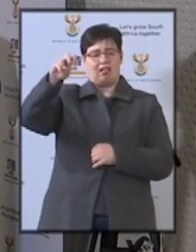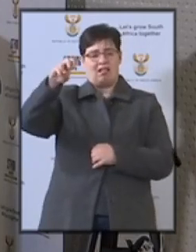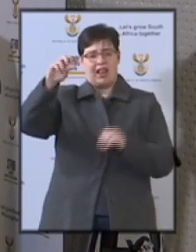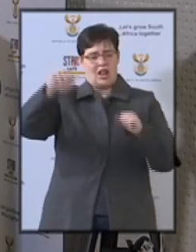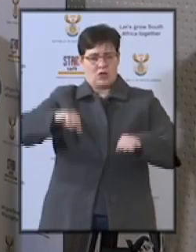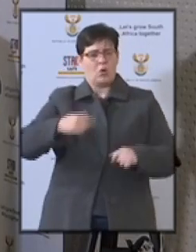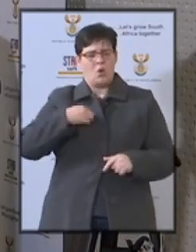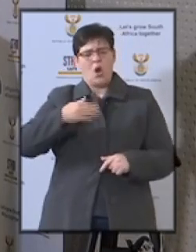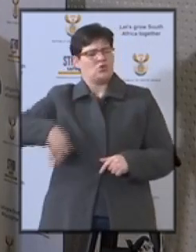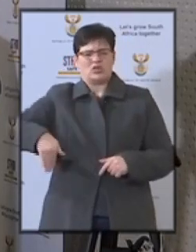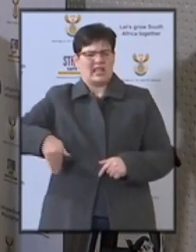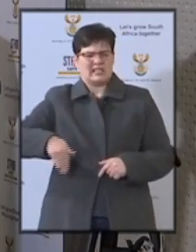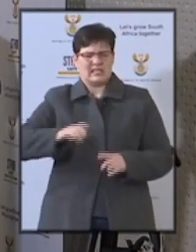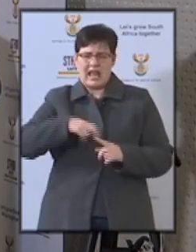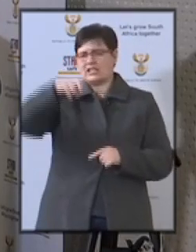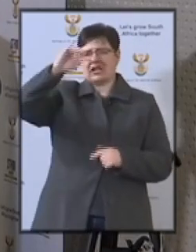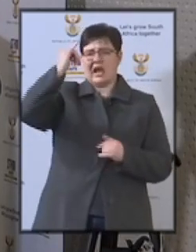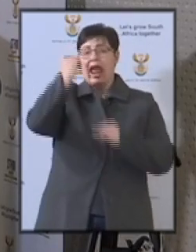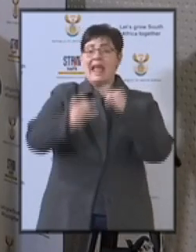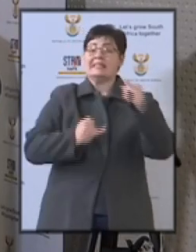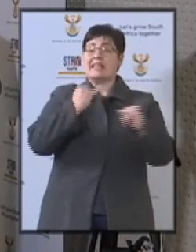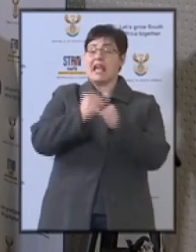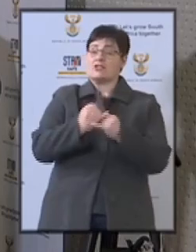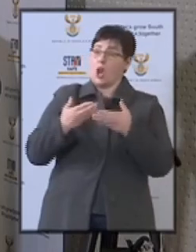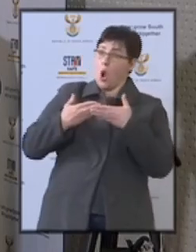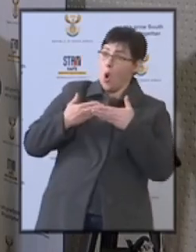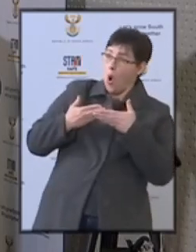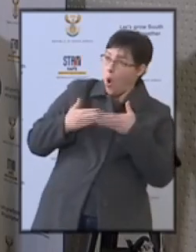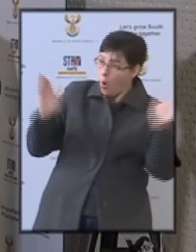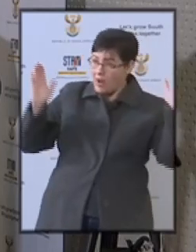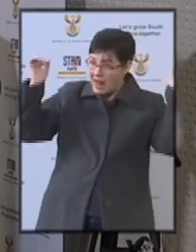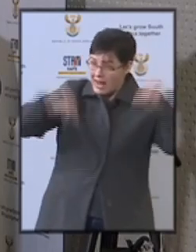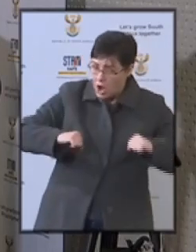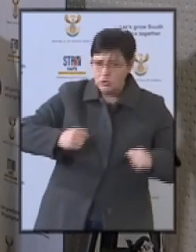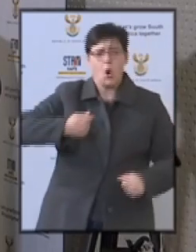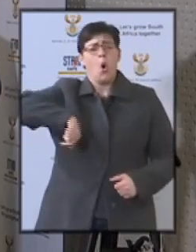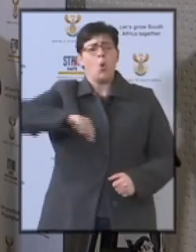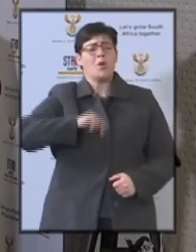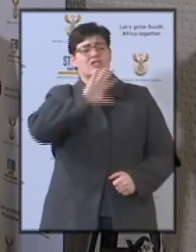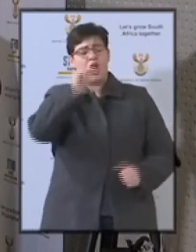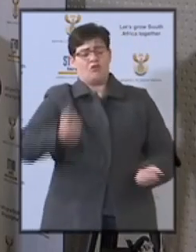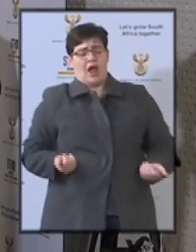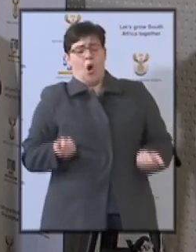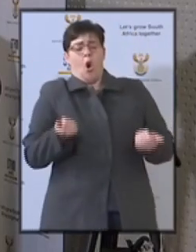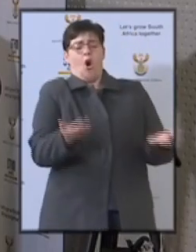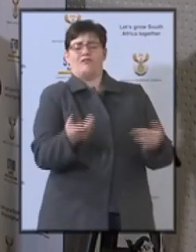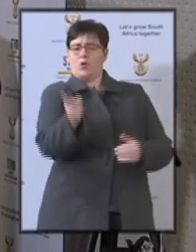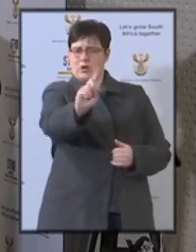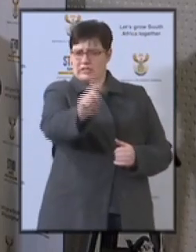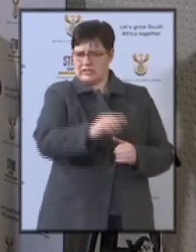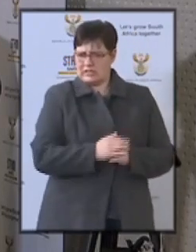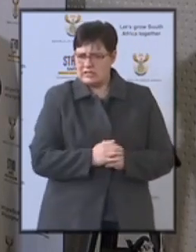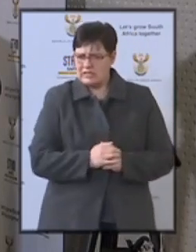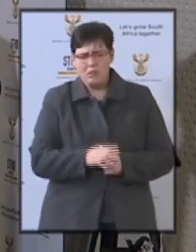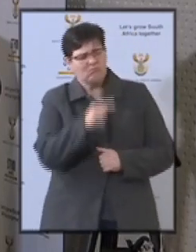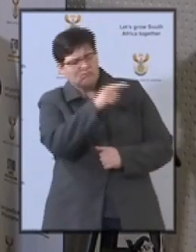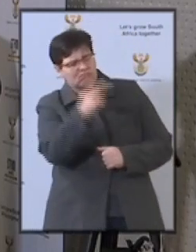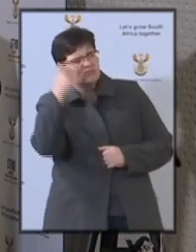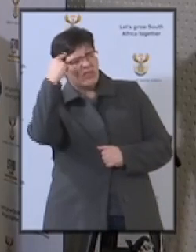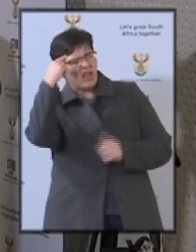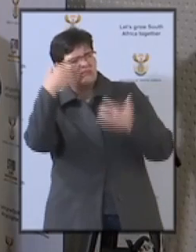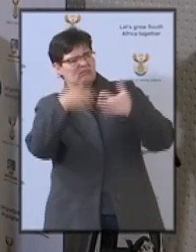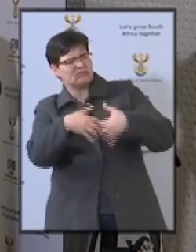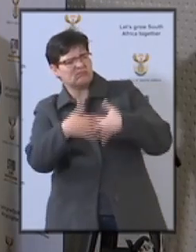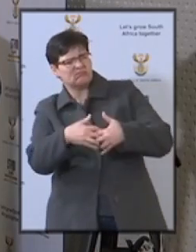know we are not at that phase, but at the time that international travel is allowed, which is the given that will reach that phase, what is the department thinking that